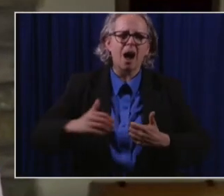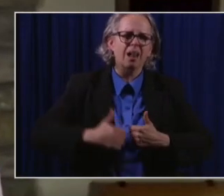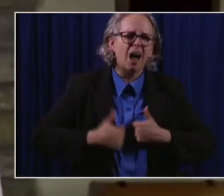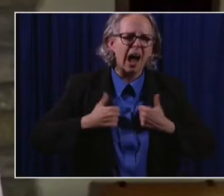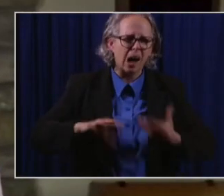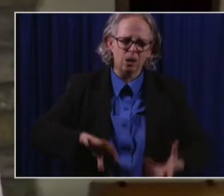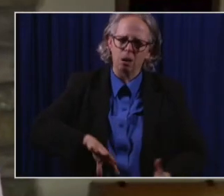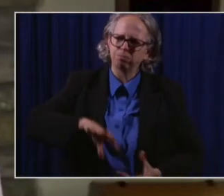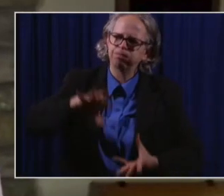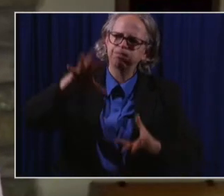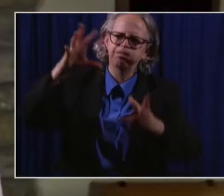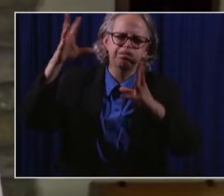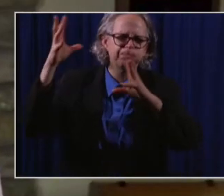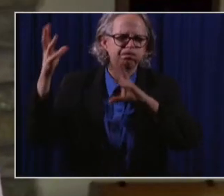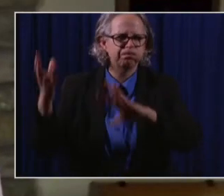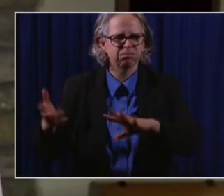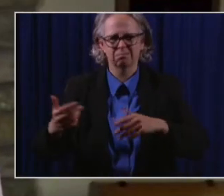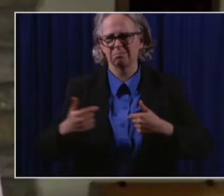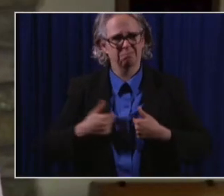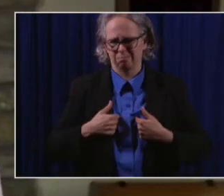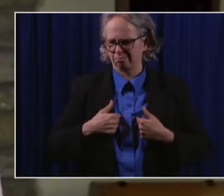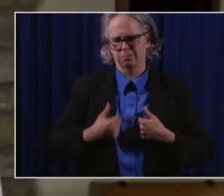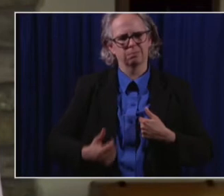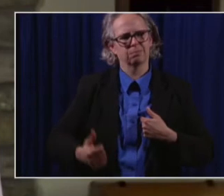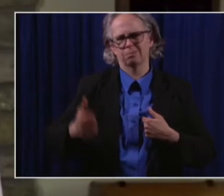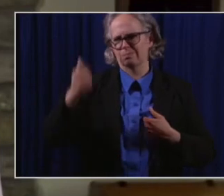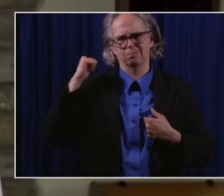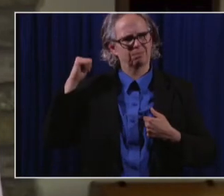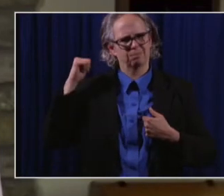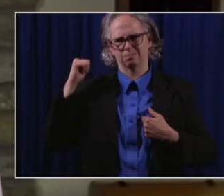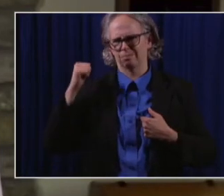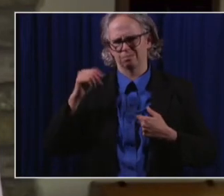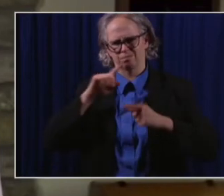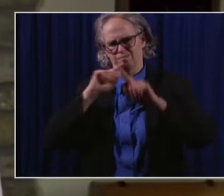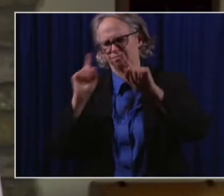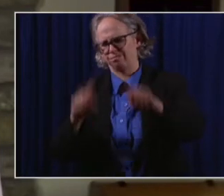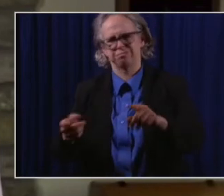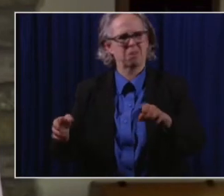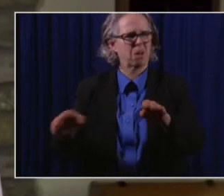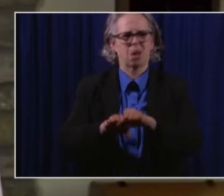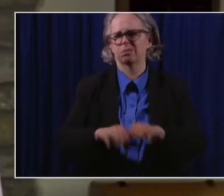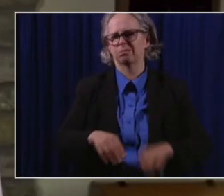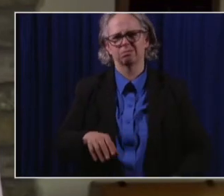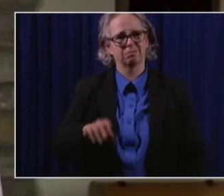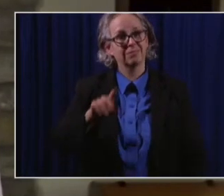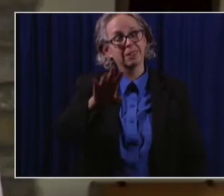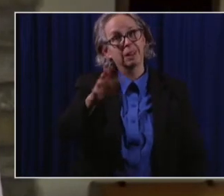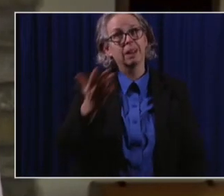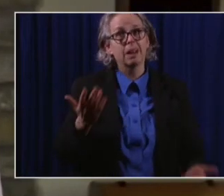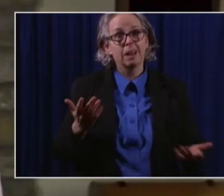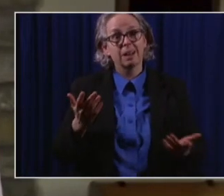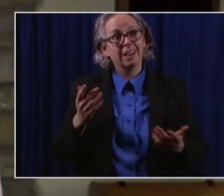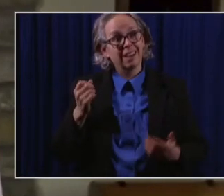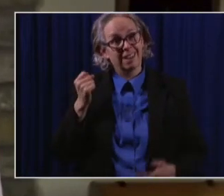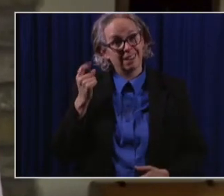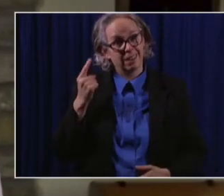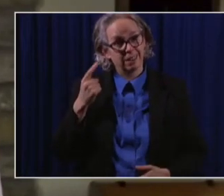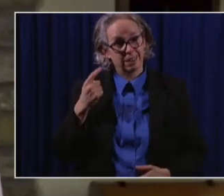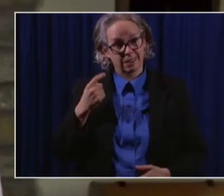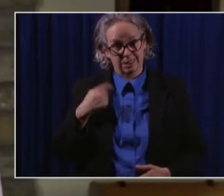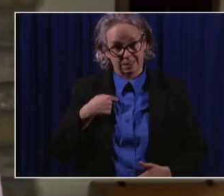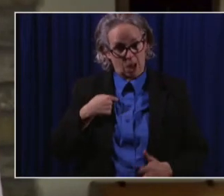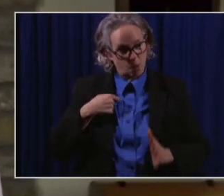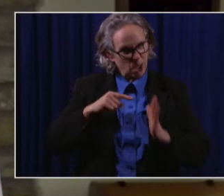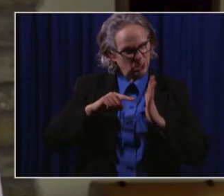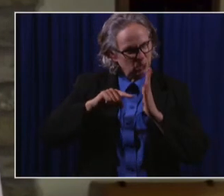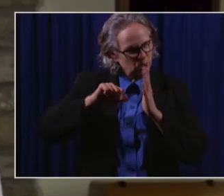we do not want to be in a position to do that. But let me make it really clear. This is not a situation